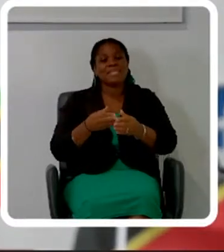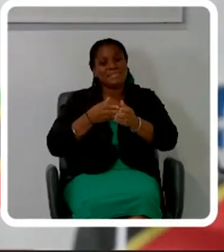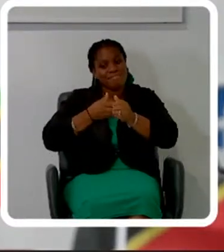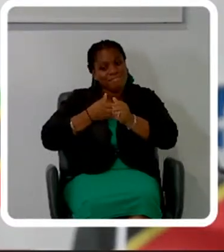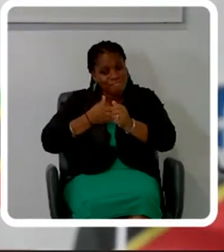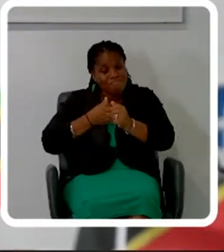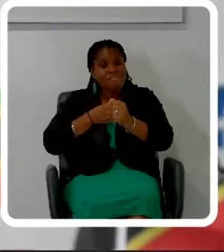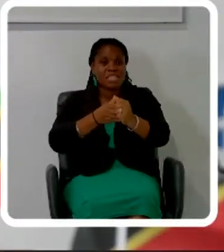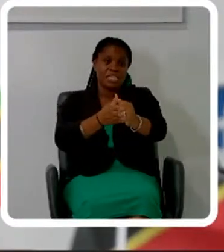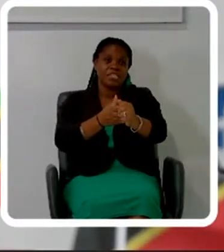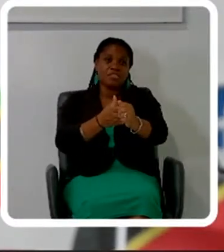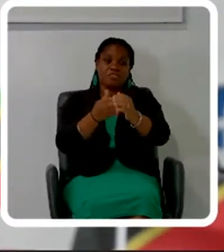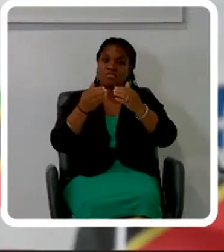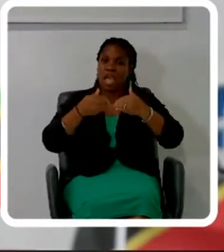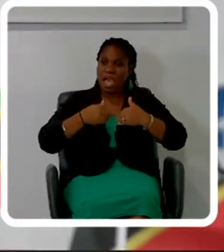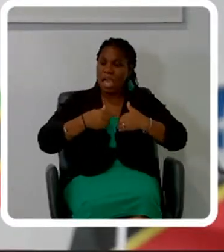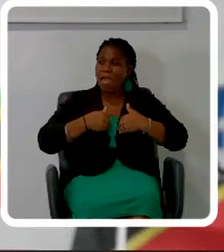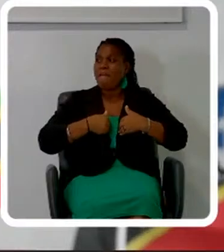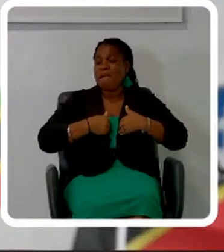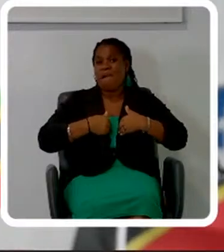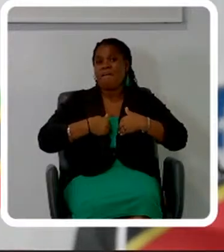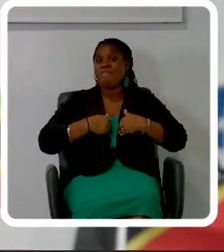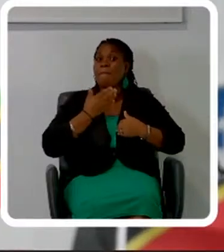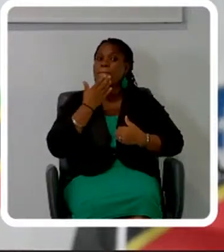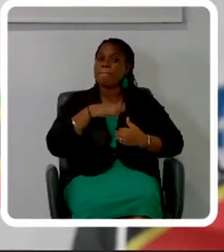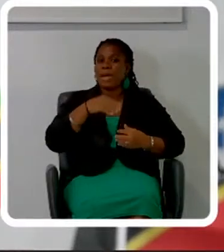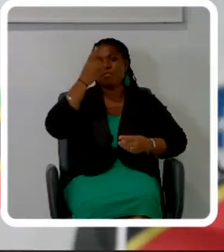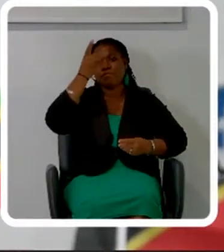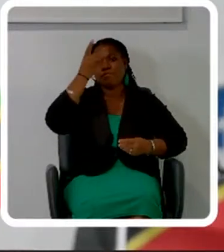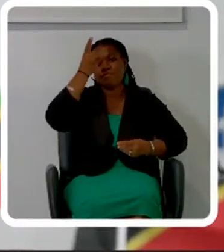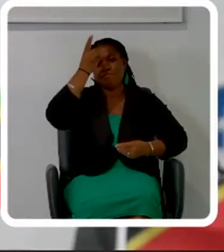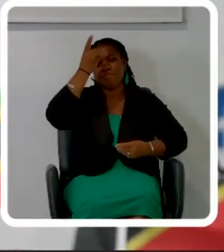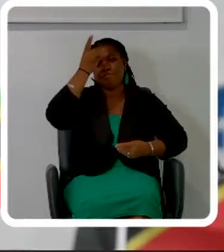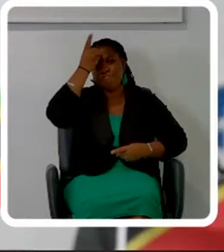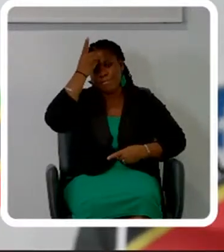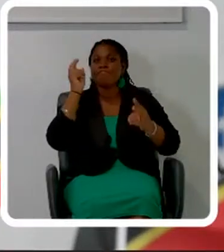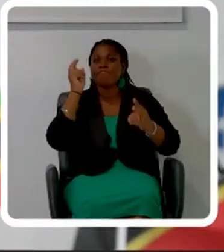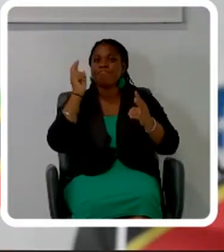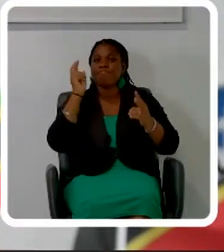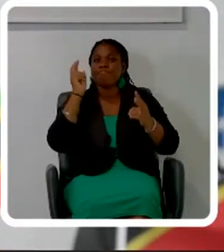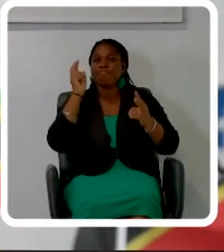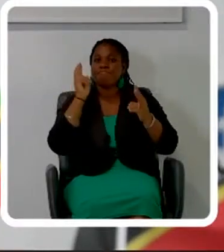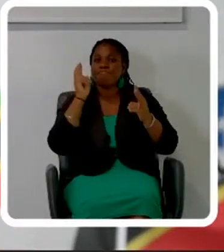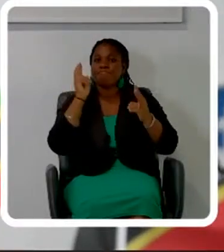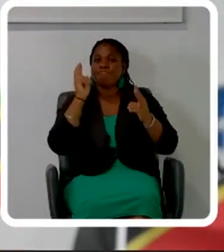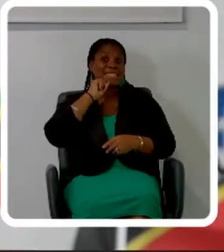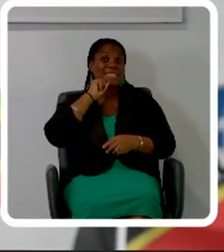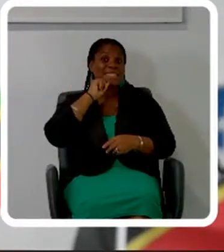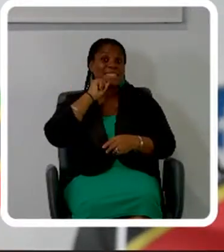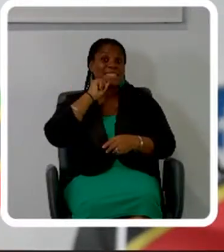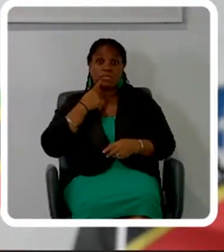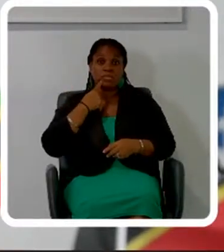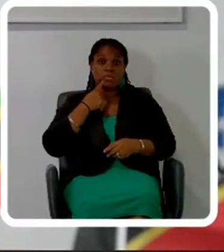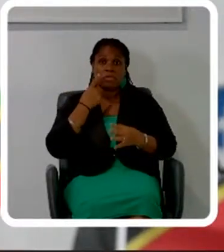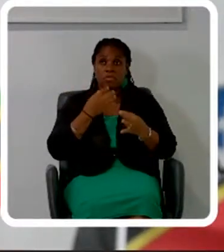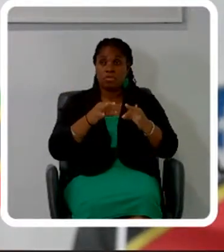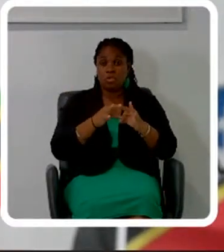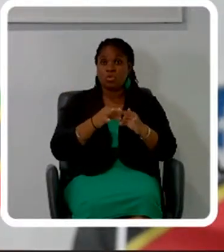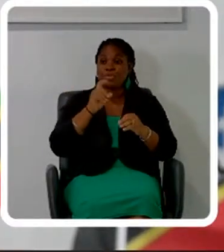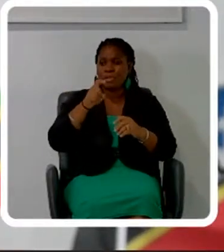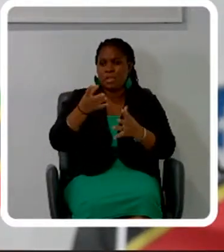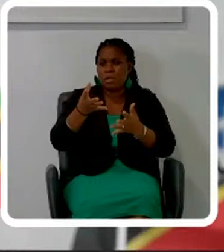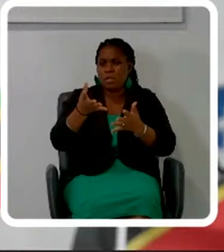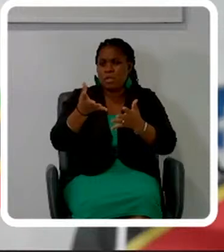antimicrobial resistance, which is a serious, serious issue. So we are going to be calling for a change in culture, a change in